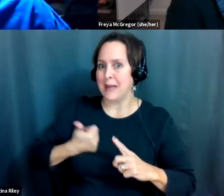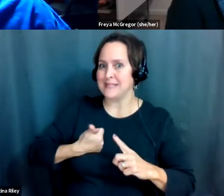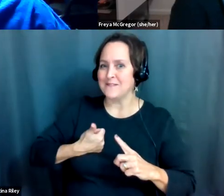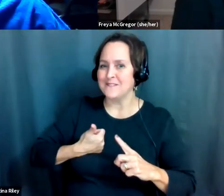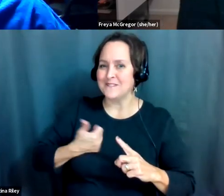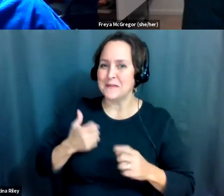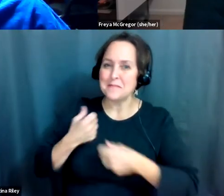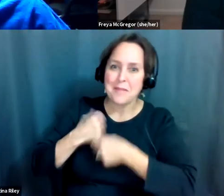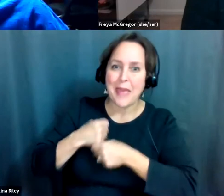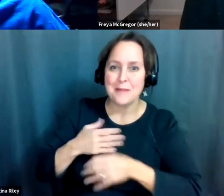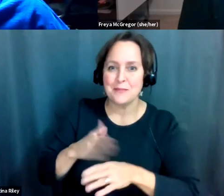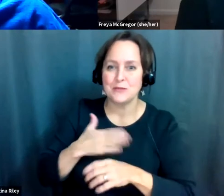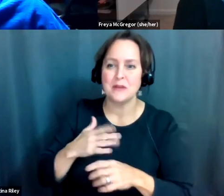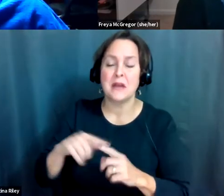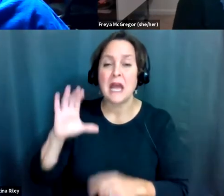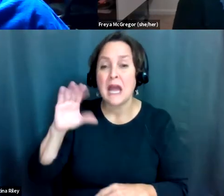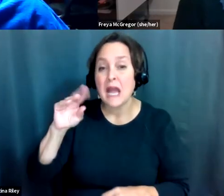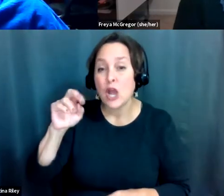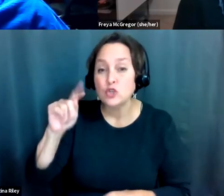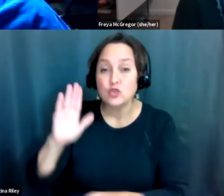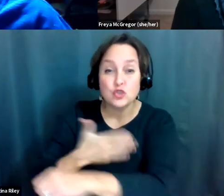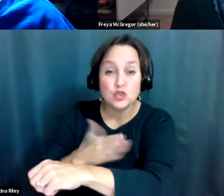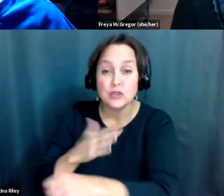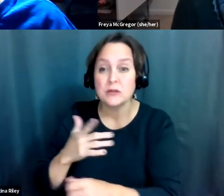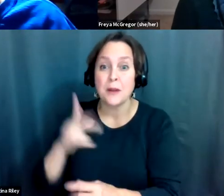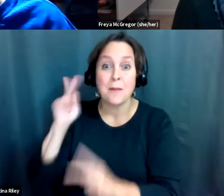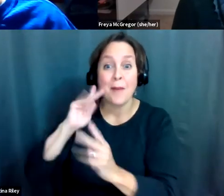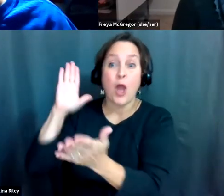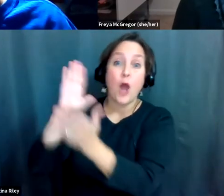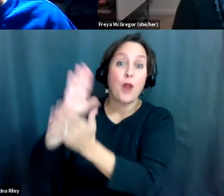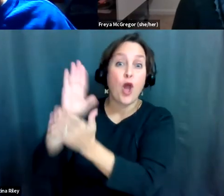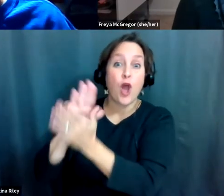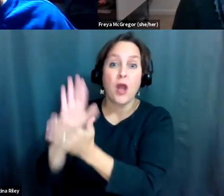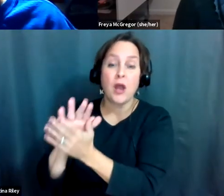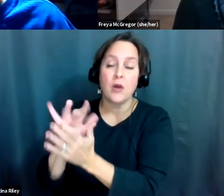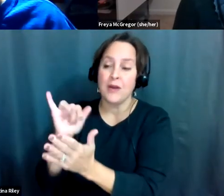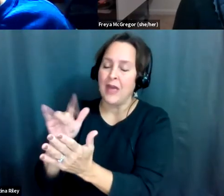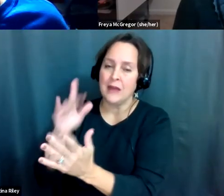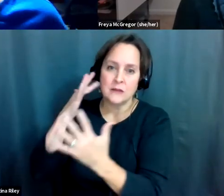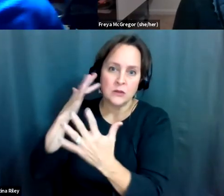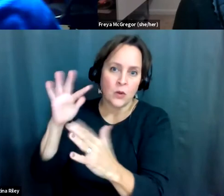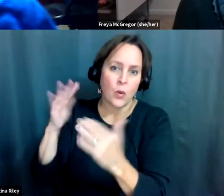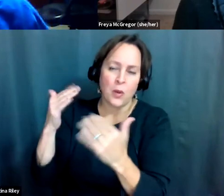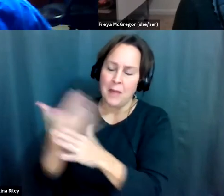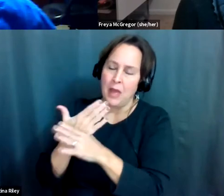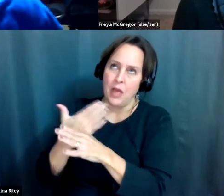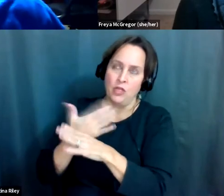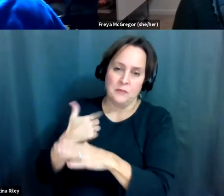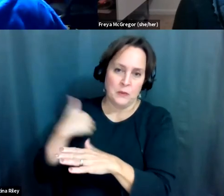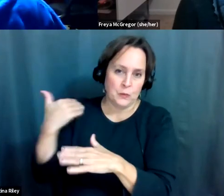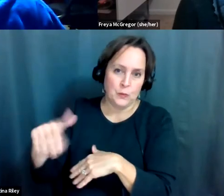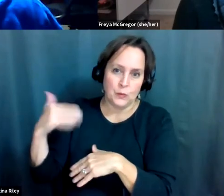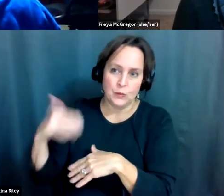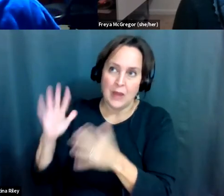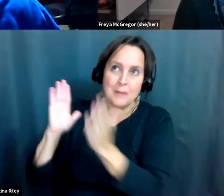And I don't, I don't like concerts. I don't even like to hear people applaud, uh, clapping bothers me. I don't, I just